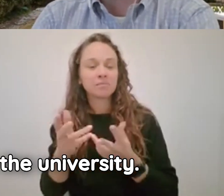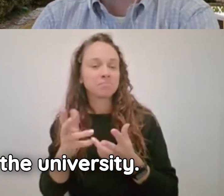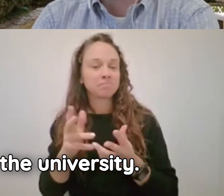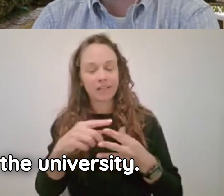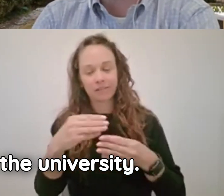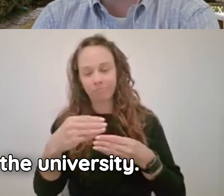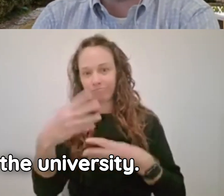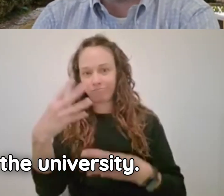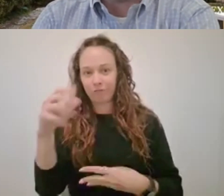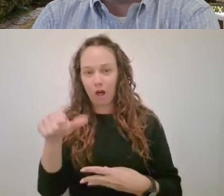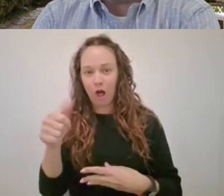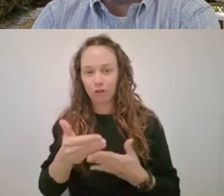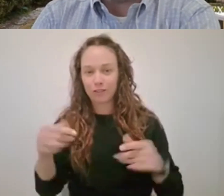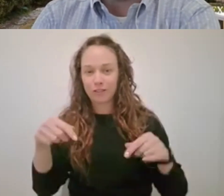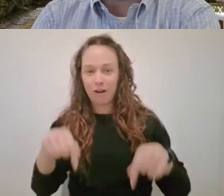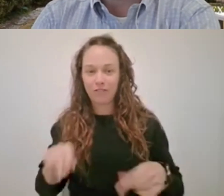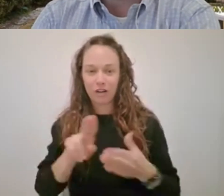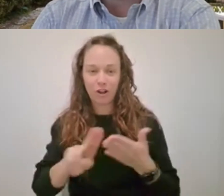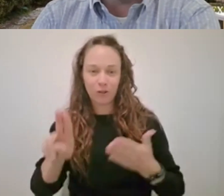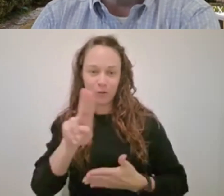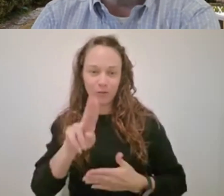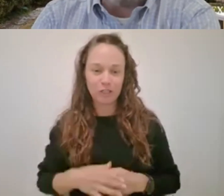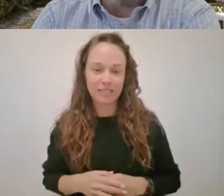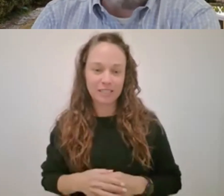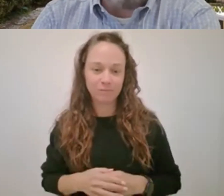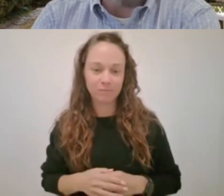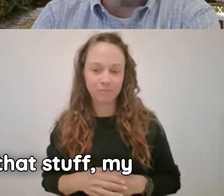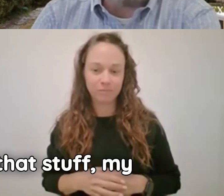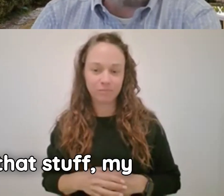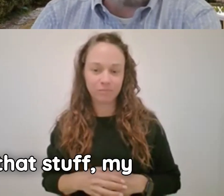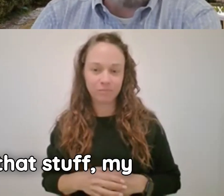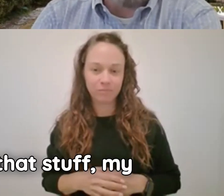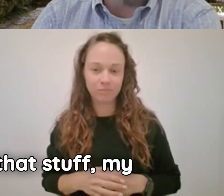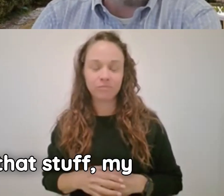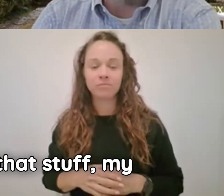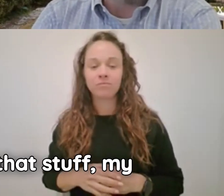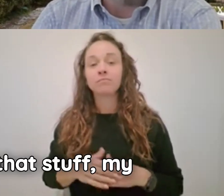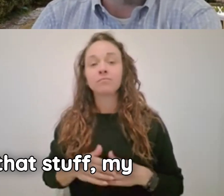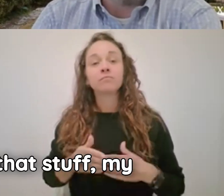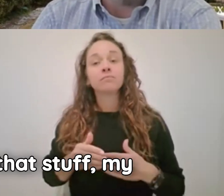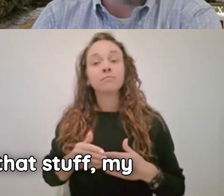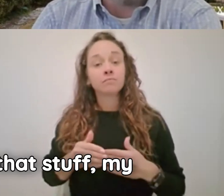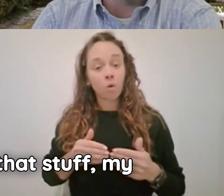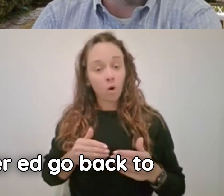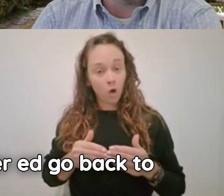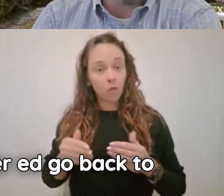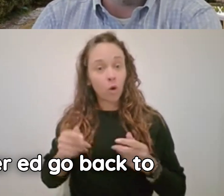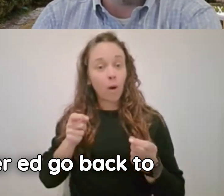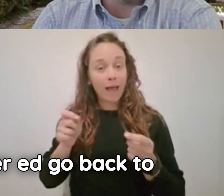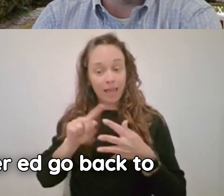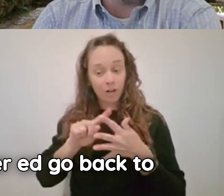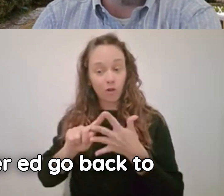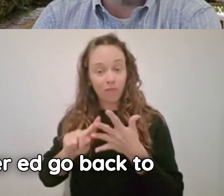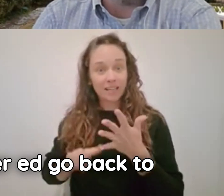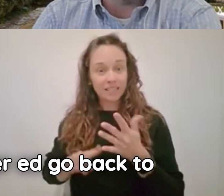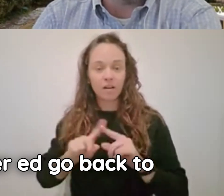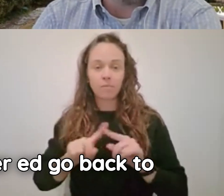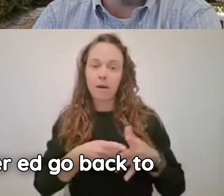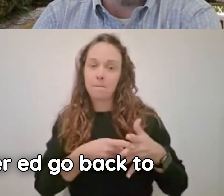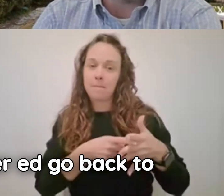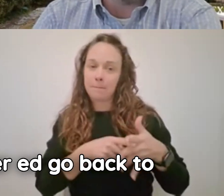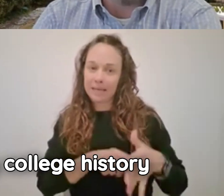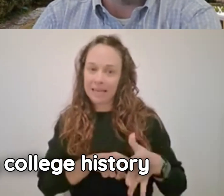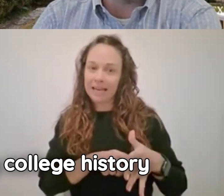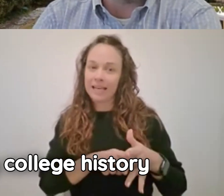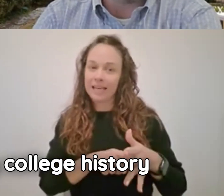stuff at the university. Um, and although I handle that stuff, my really beginnings in higher ed